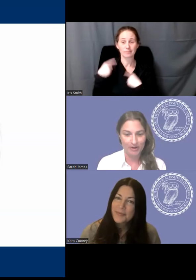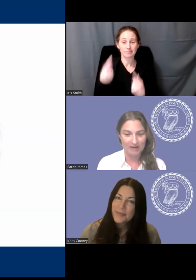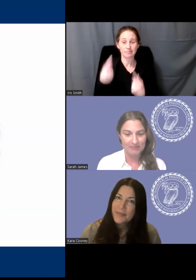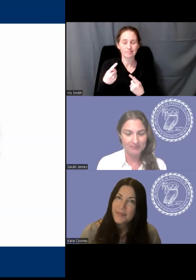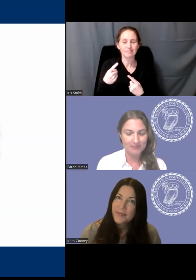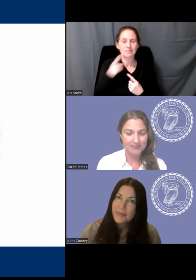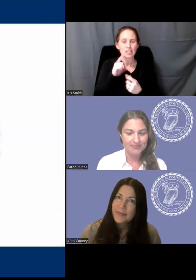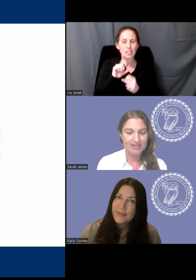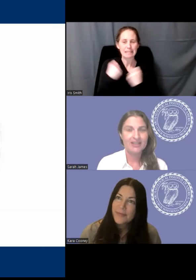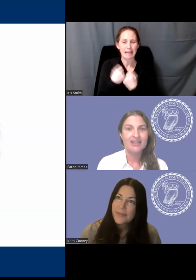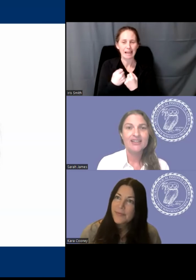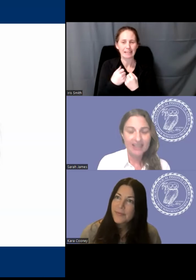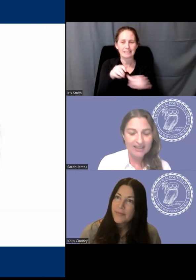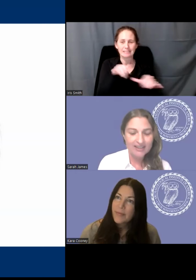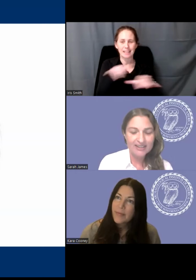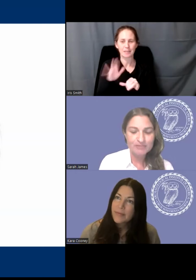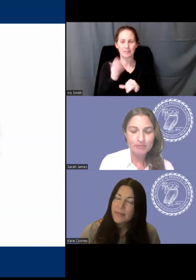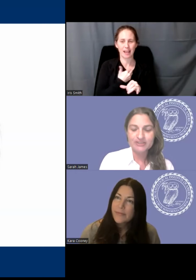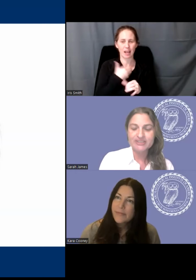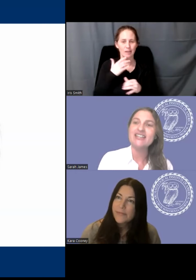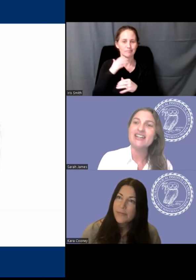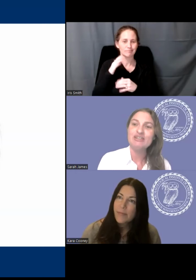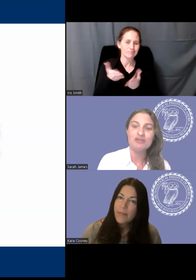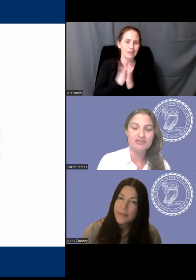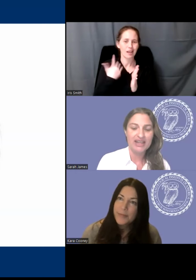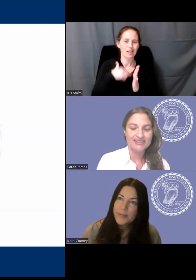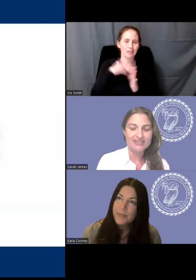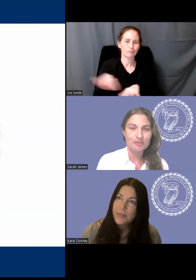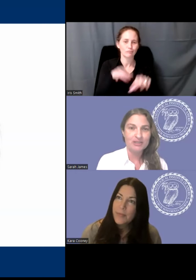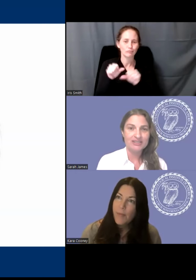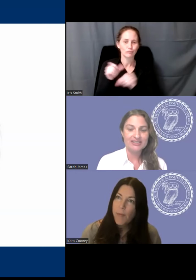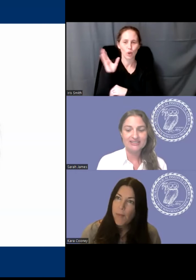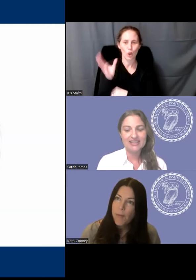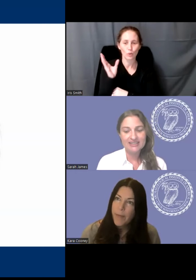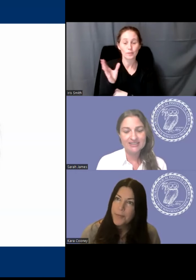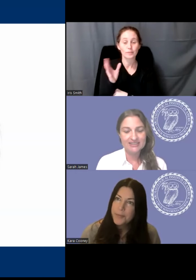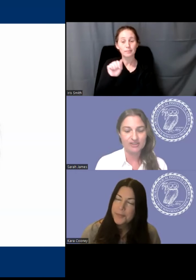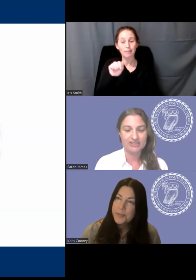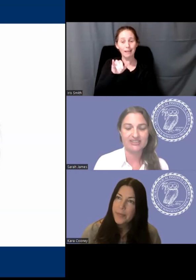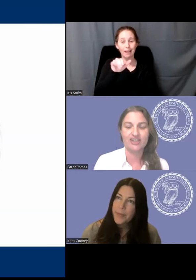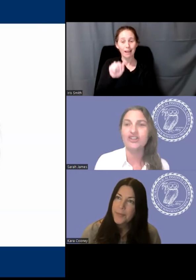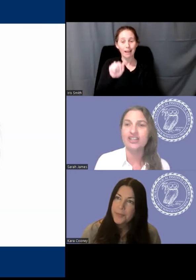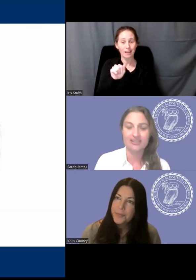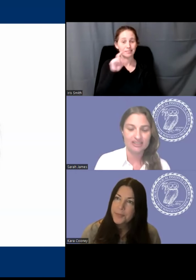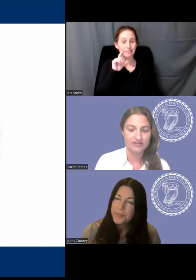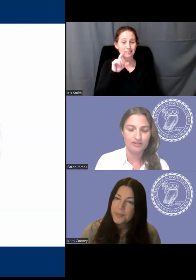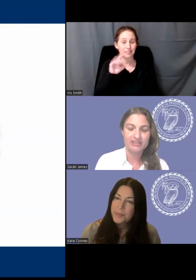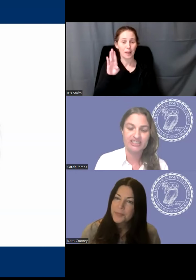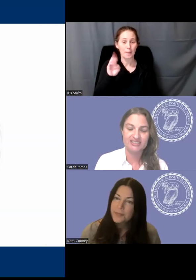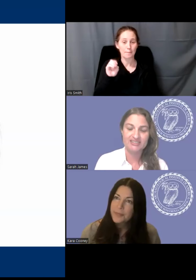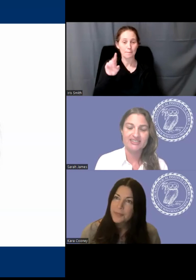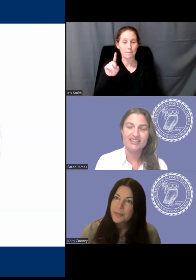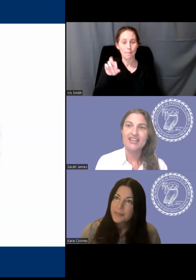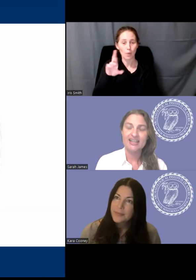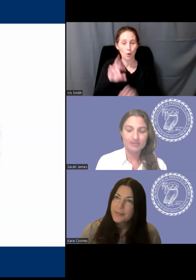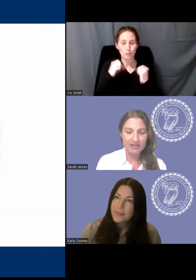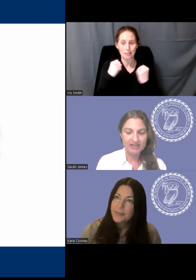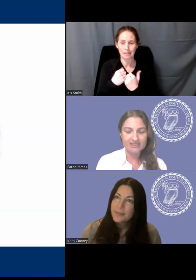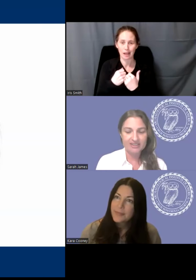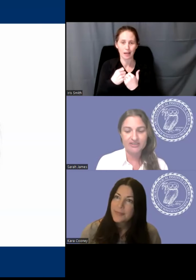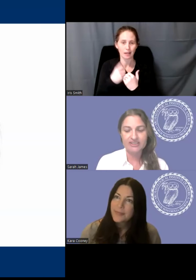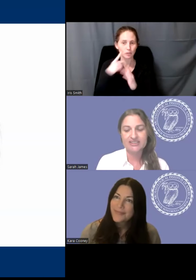this program. The AIA's Boulder Society reflects the community's intense interest in archaeology of all regions,